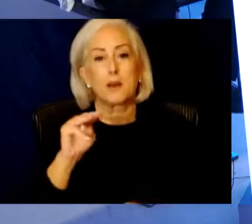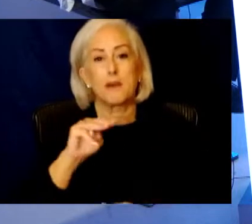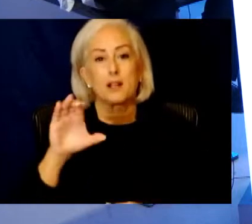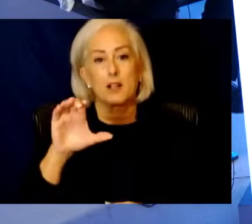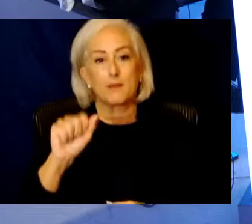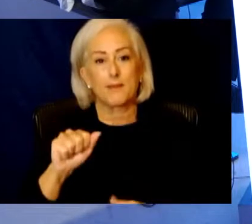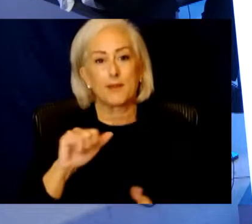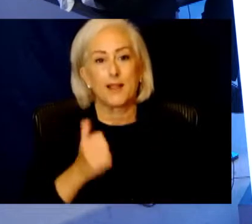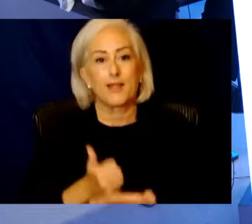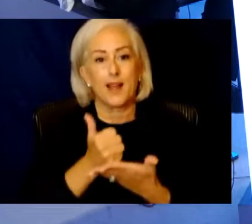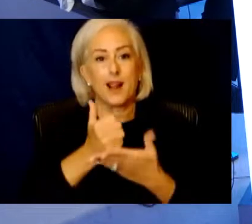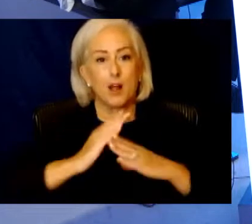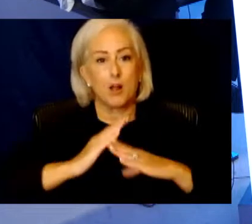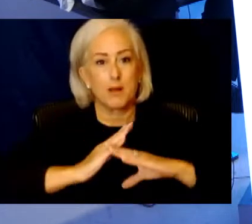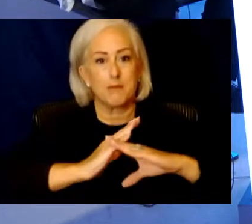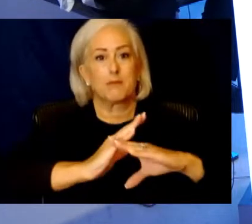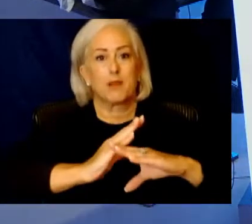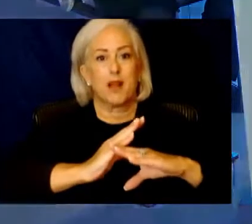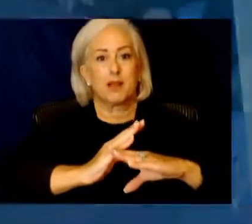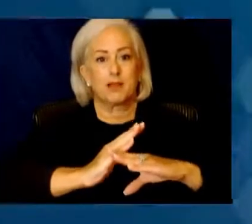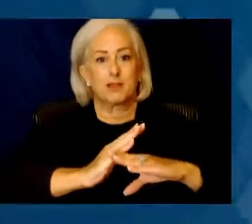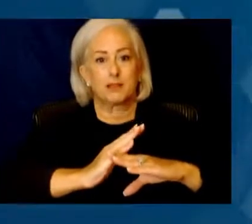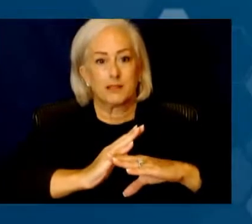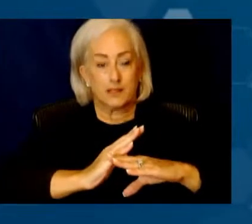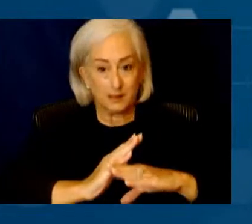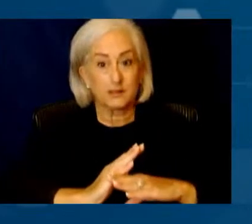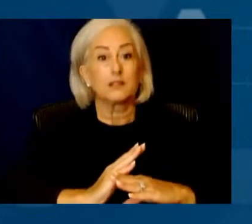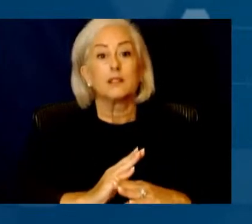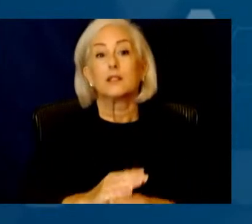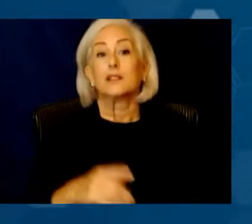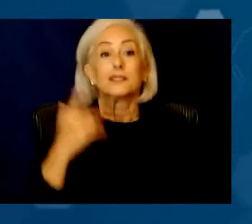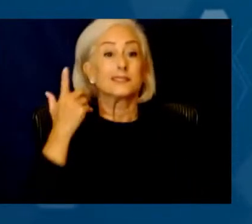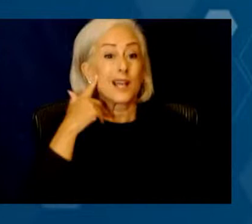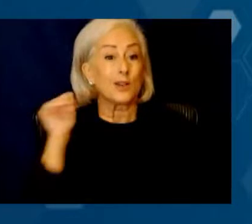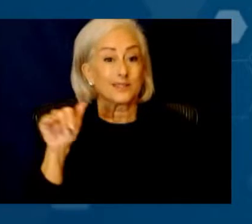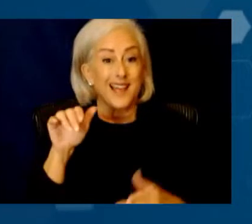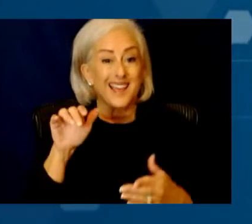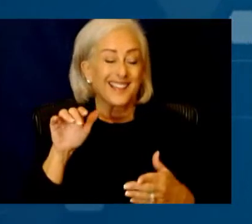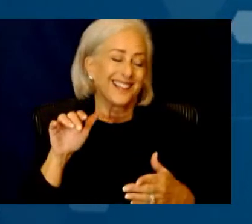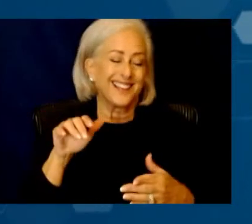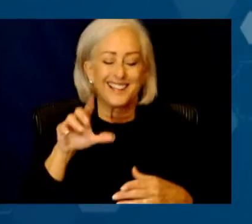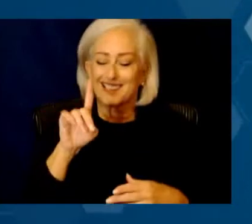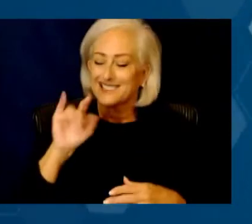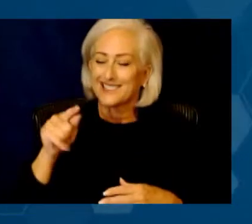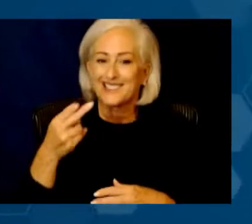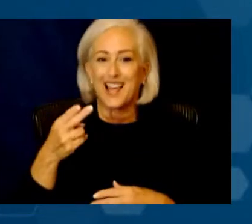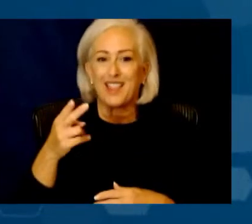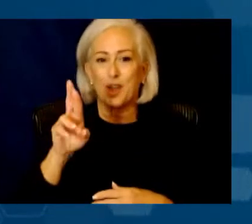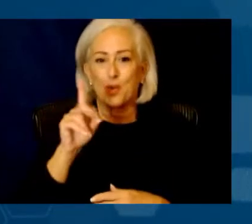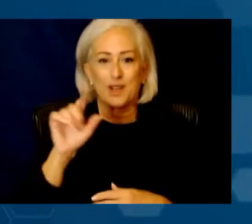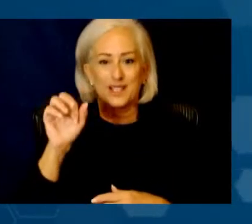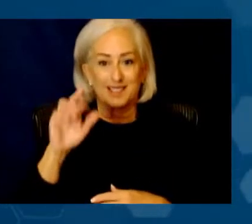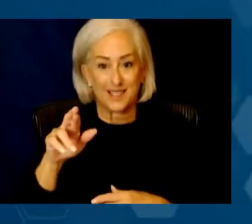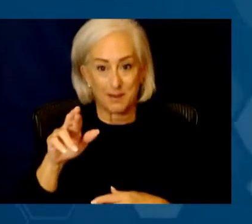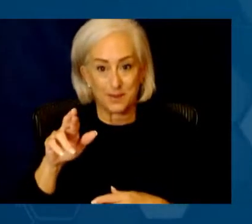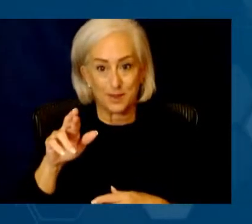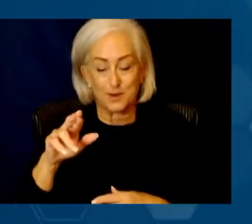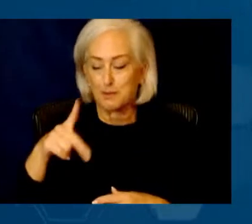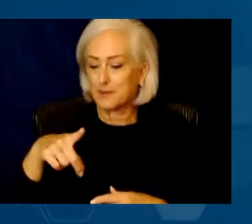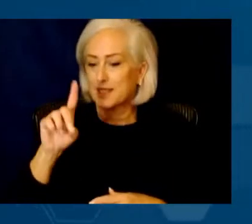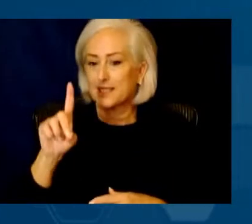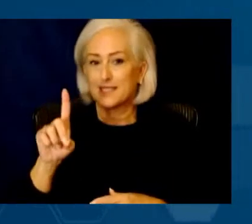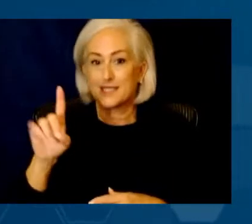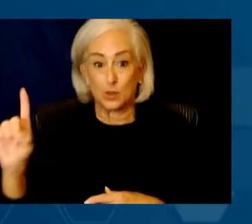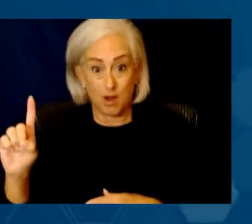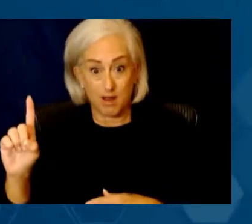Dostarlimab is a programmed death receptor. That sounds like Star Wars. Blocking monoclonal antibody, it sounds like a serious opponent for cancer. Tell